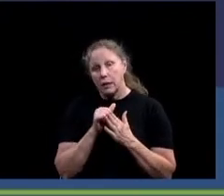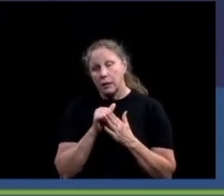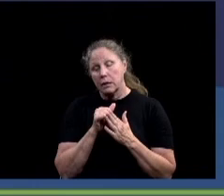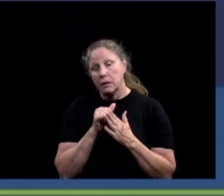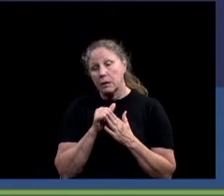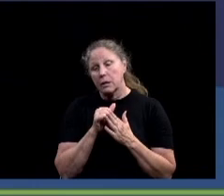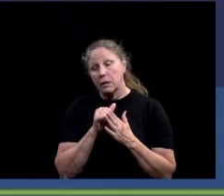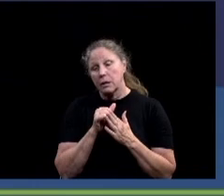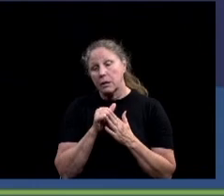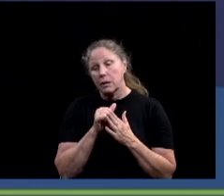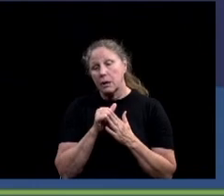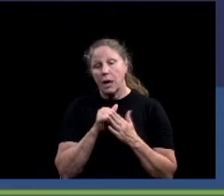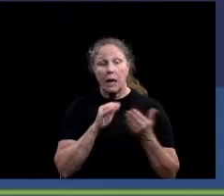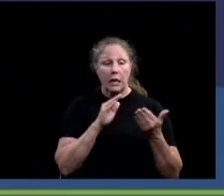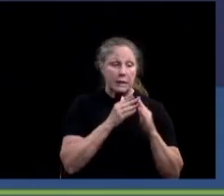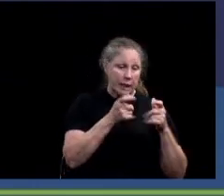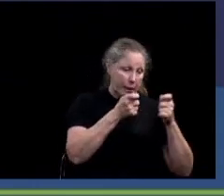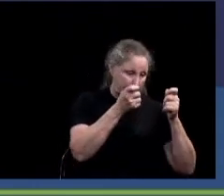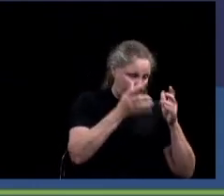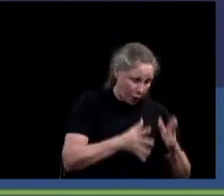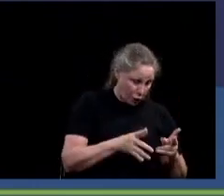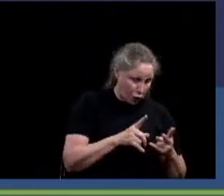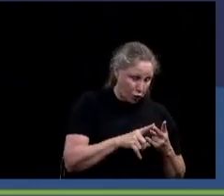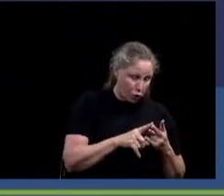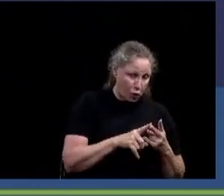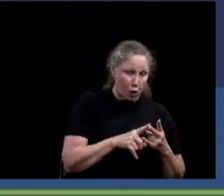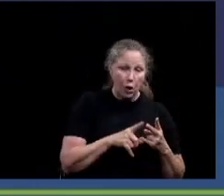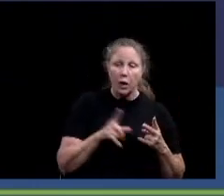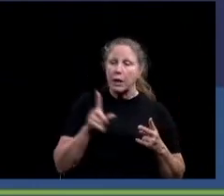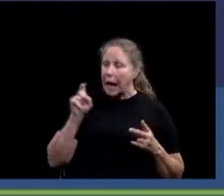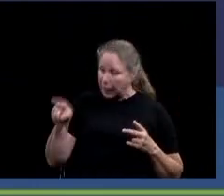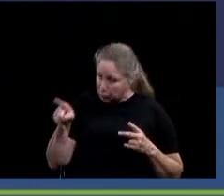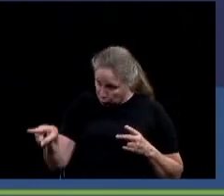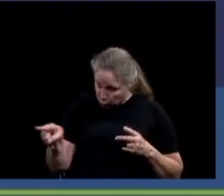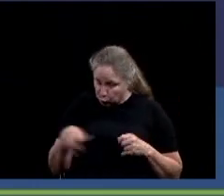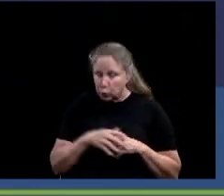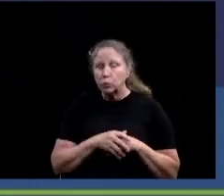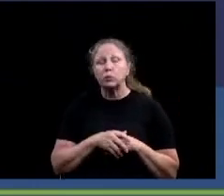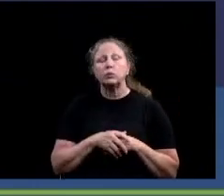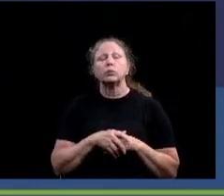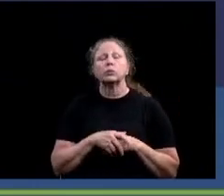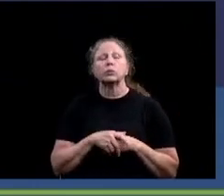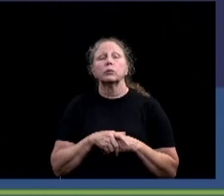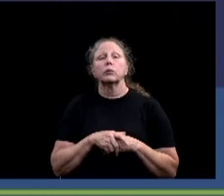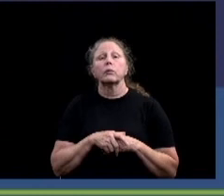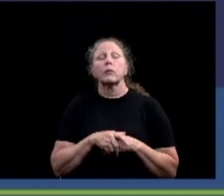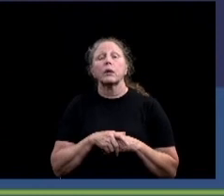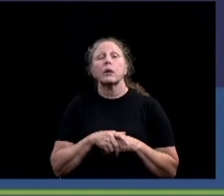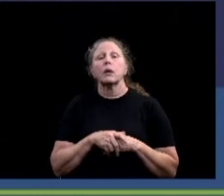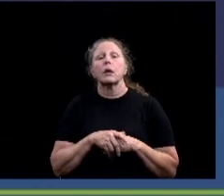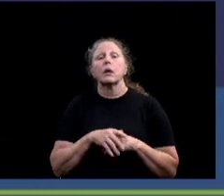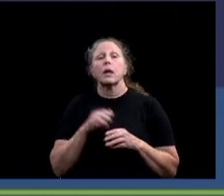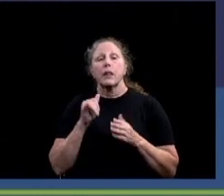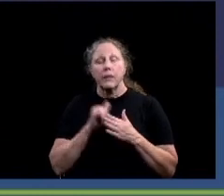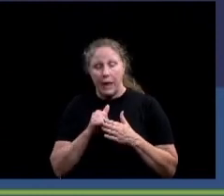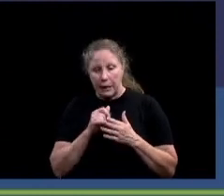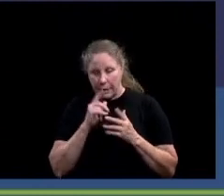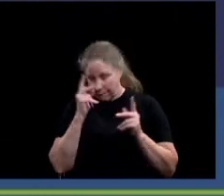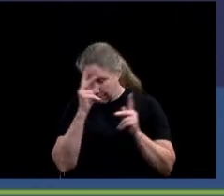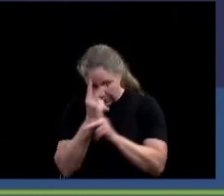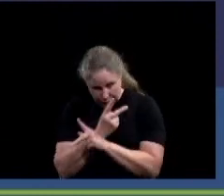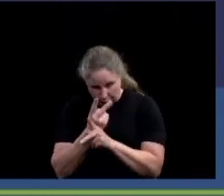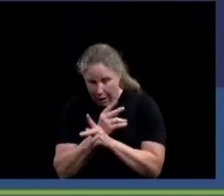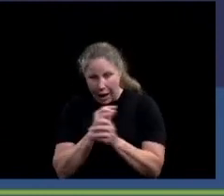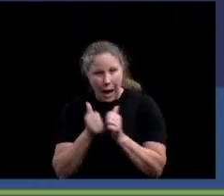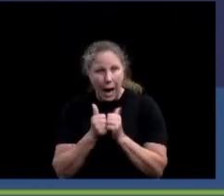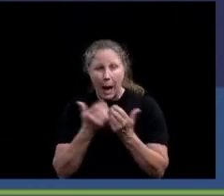find a way to make a pathway. If it's got to be a hybrid program that adds a